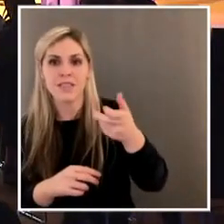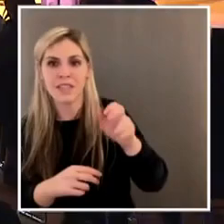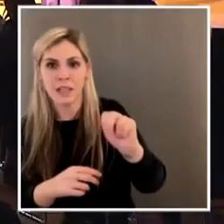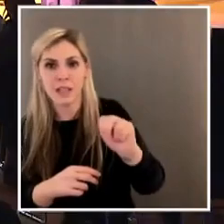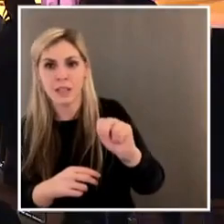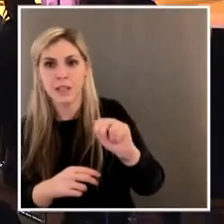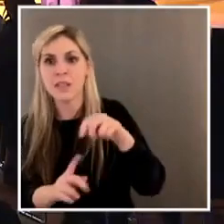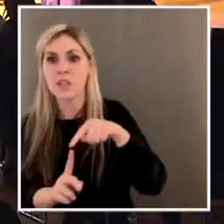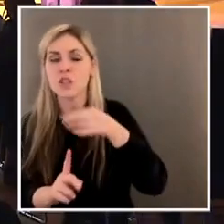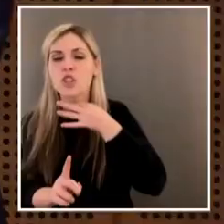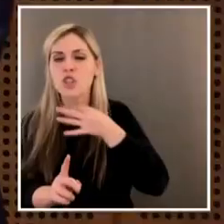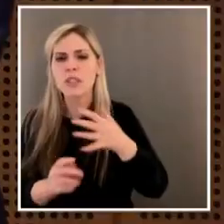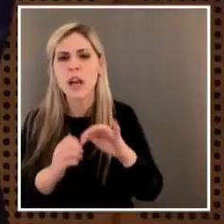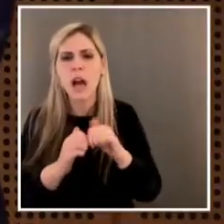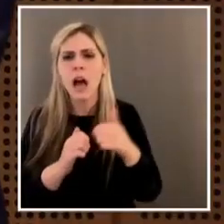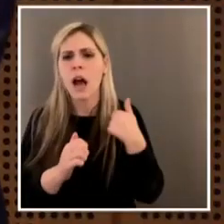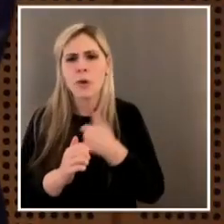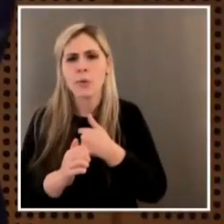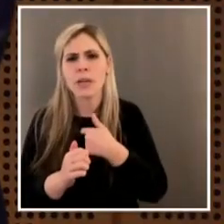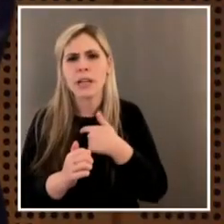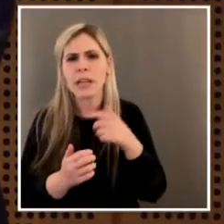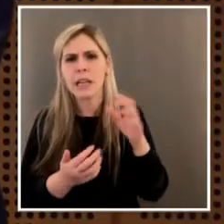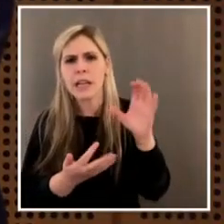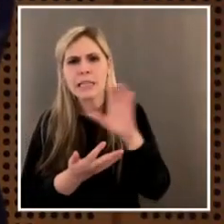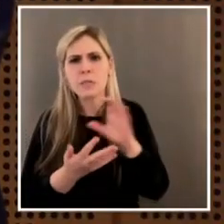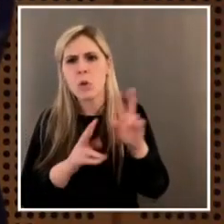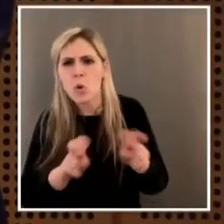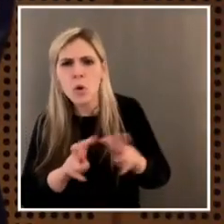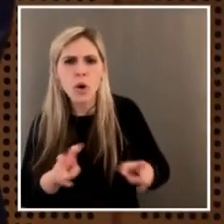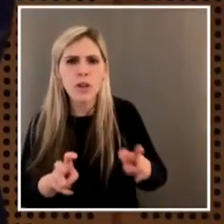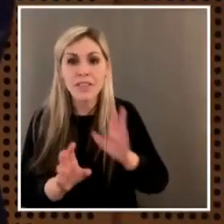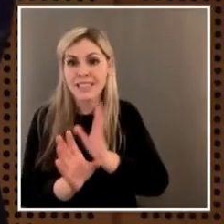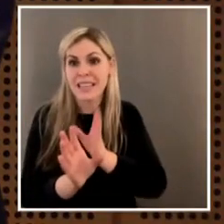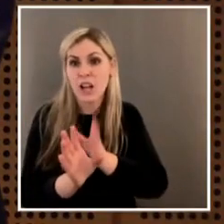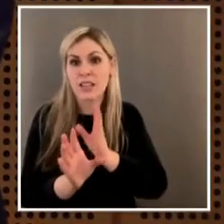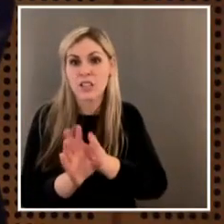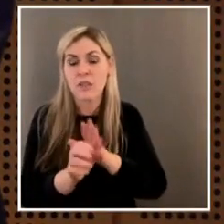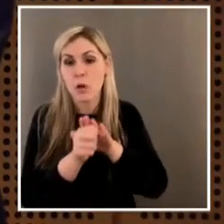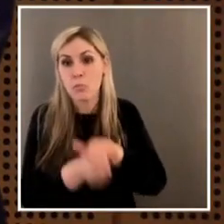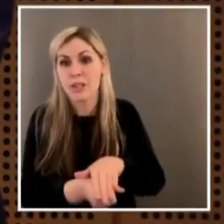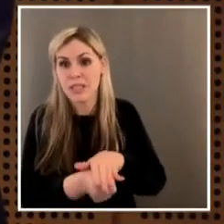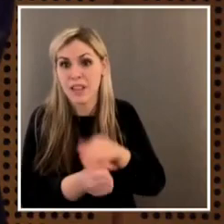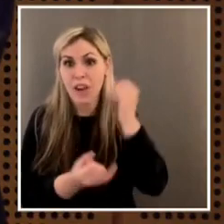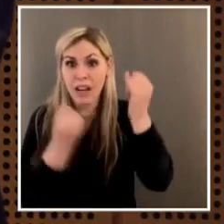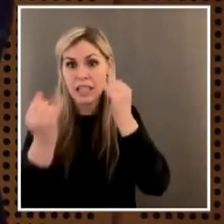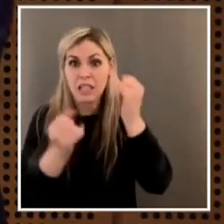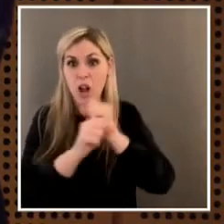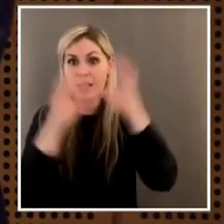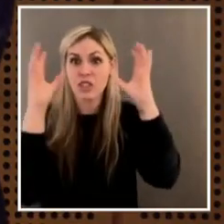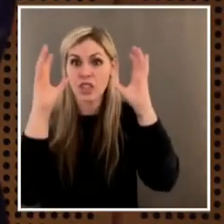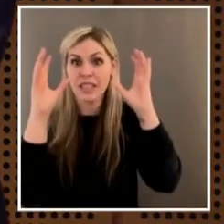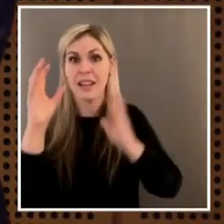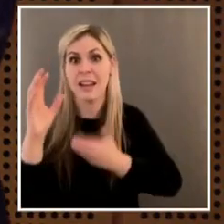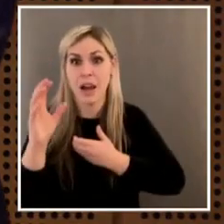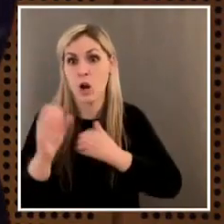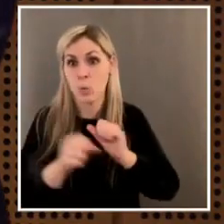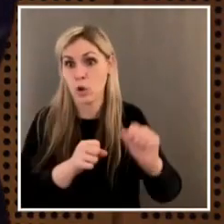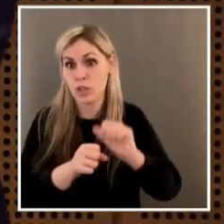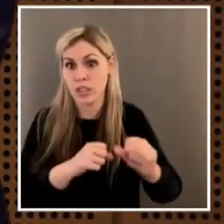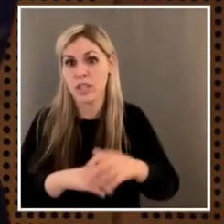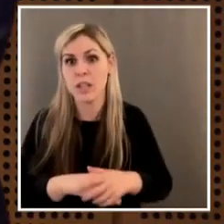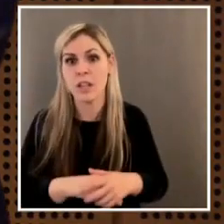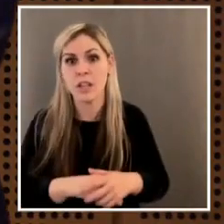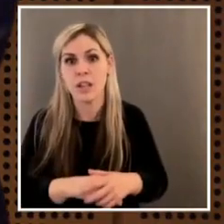you think that we can explore the psychology of oppressive ideologies in artistic works in